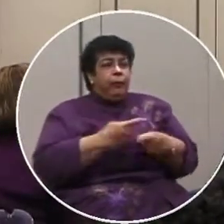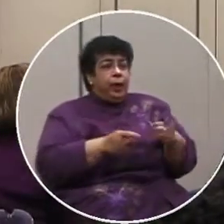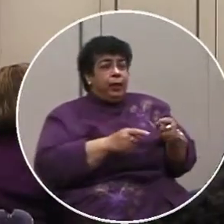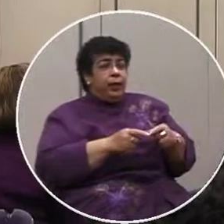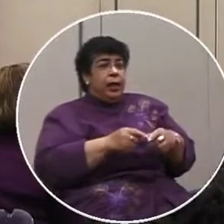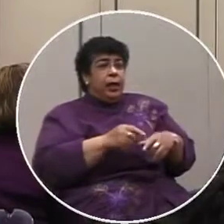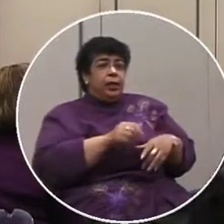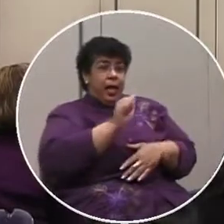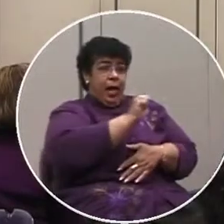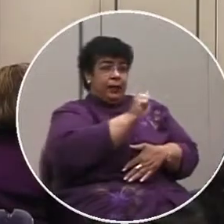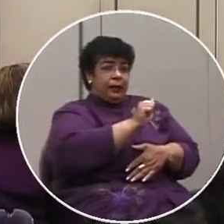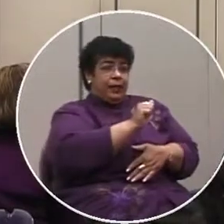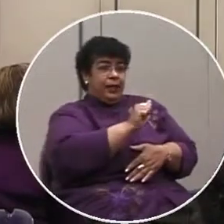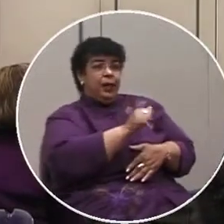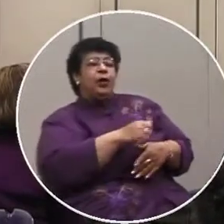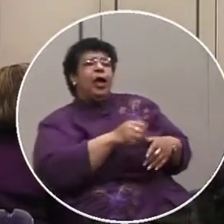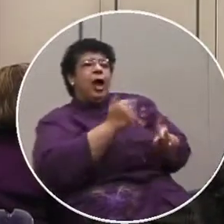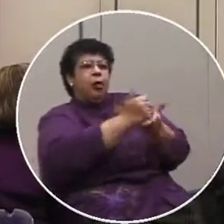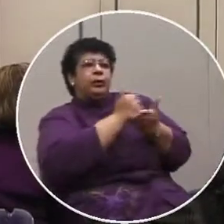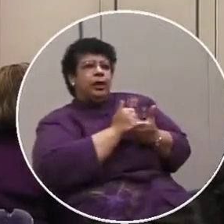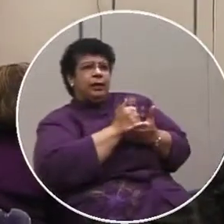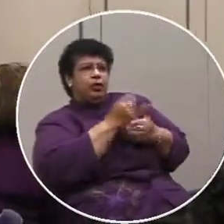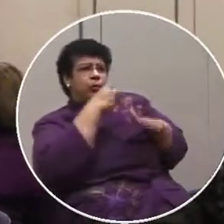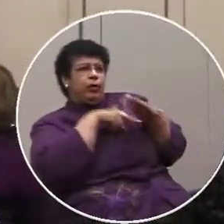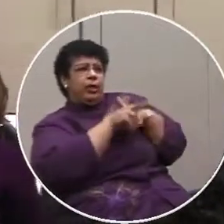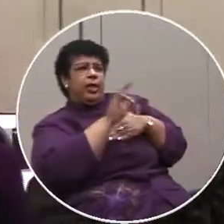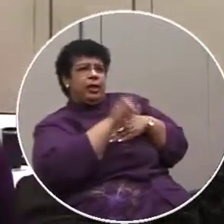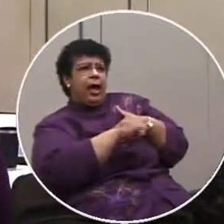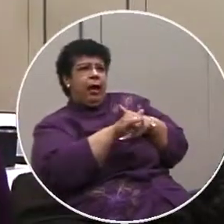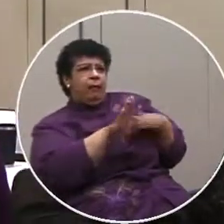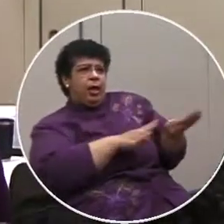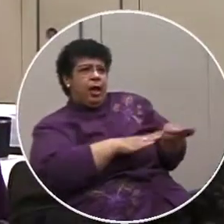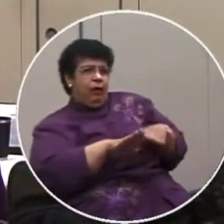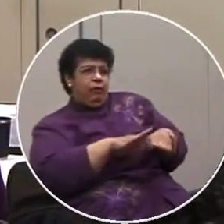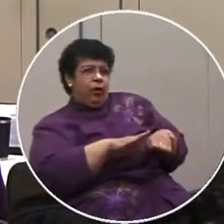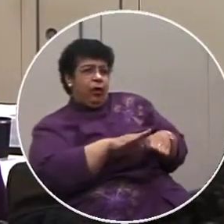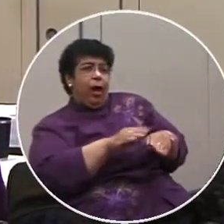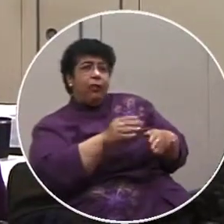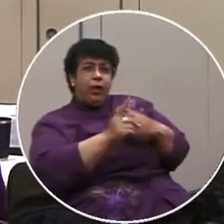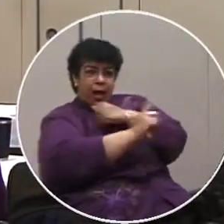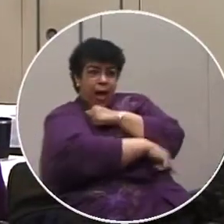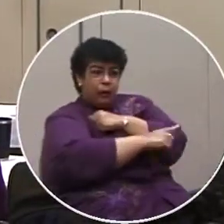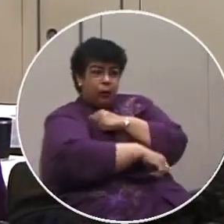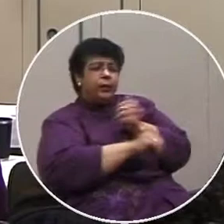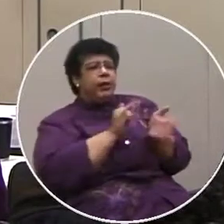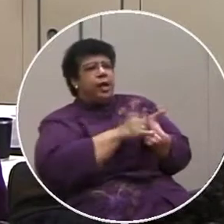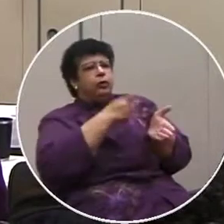occur. This helps us predict the behavior. And consequences are just what happens after.